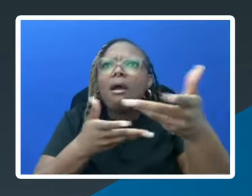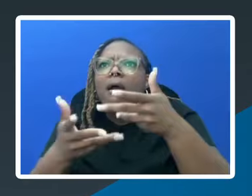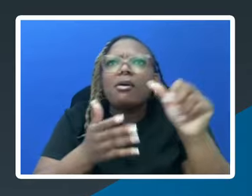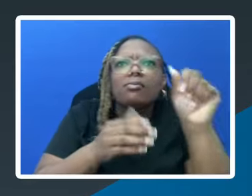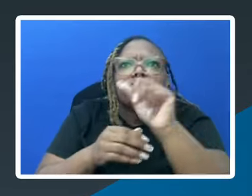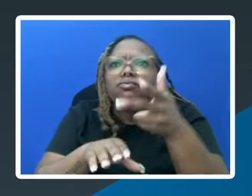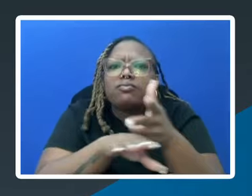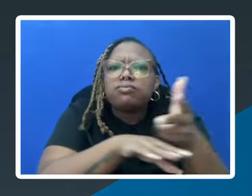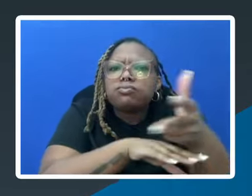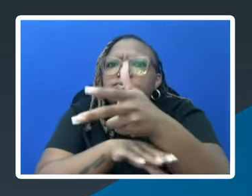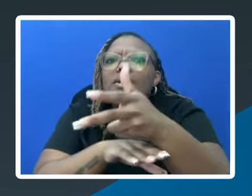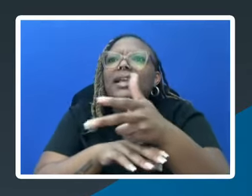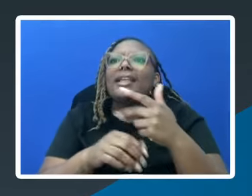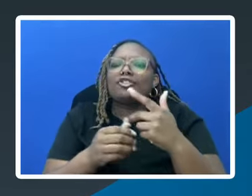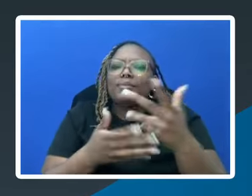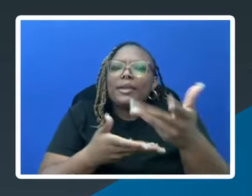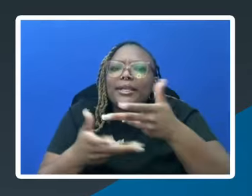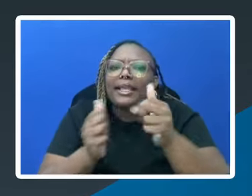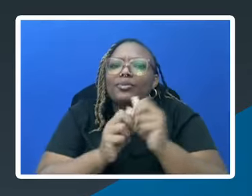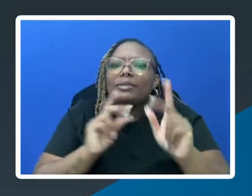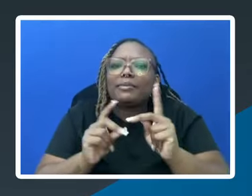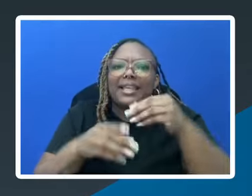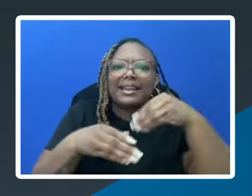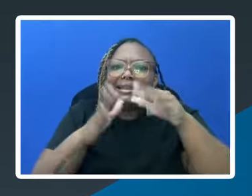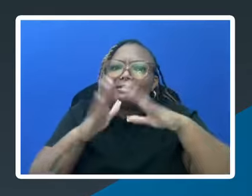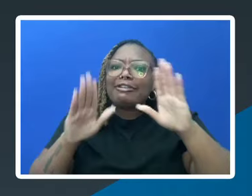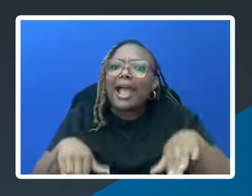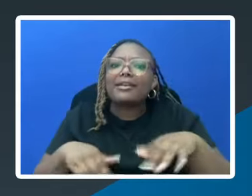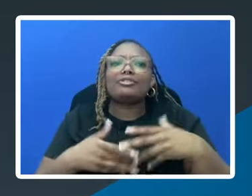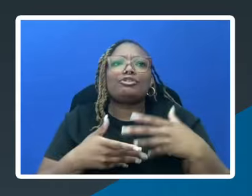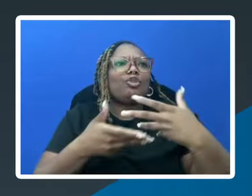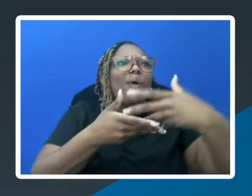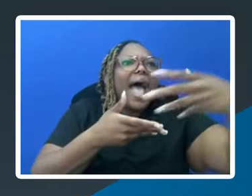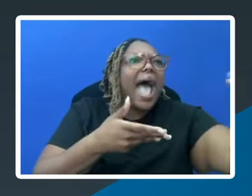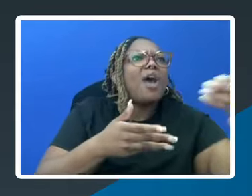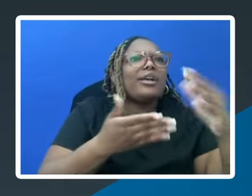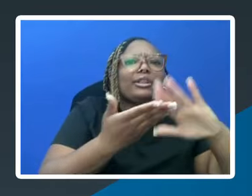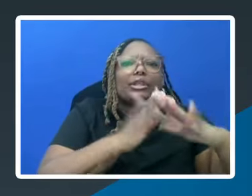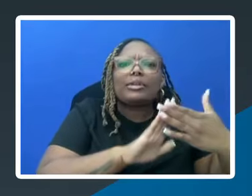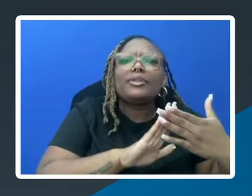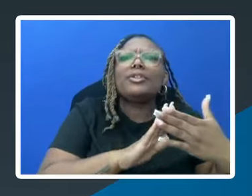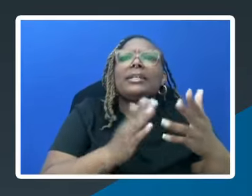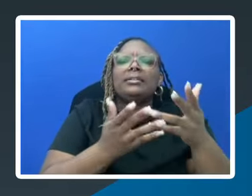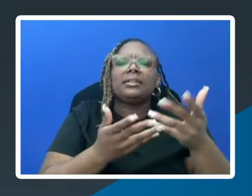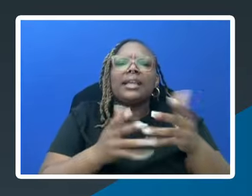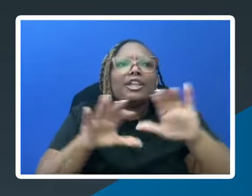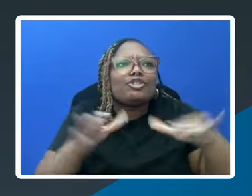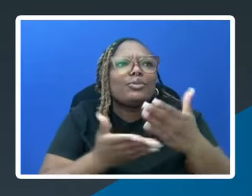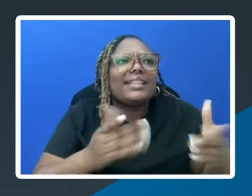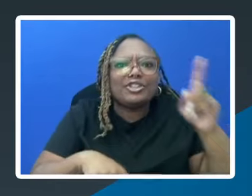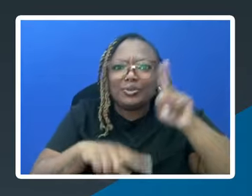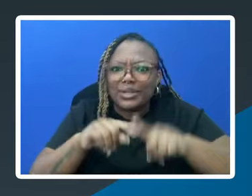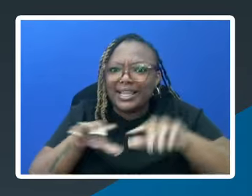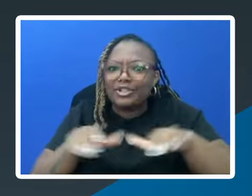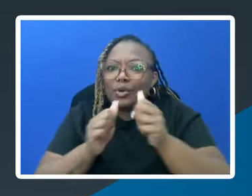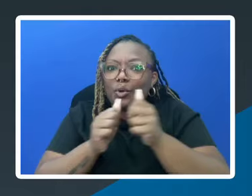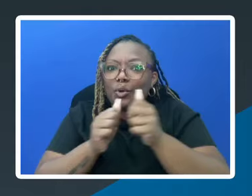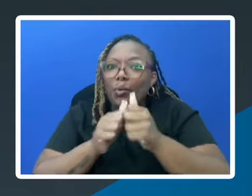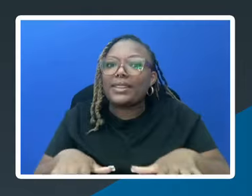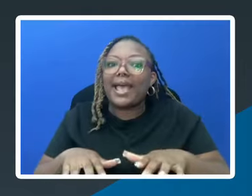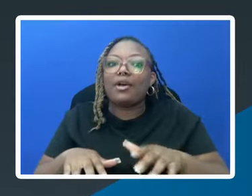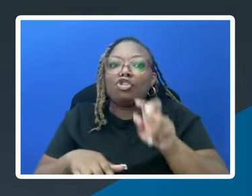in your, you know, in your house, that are able to go in and do things that you can't do without traveling to a new